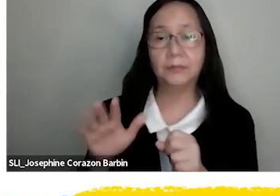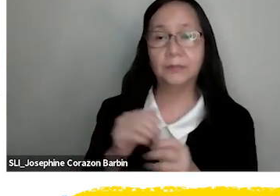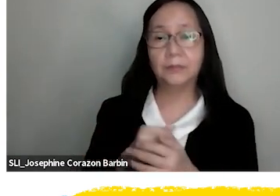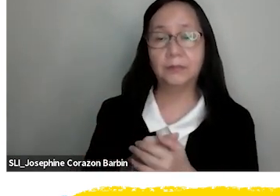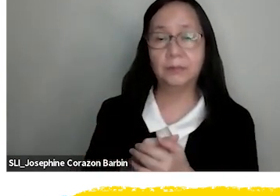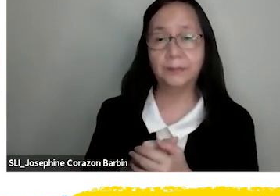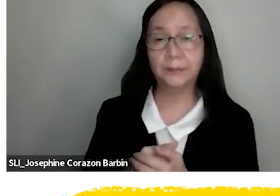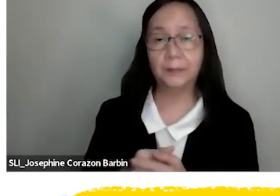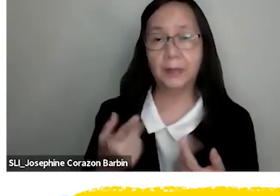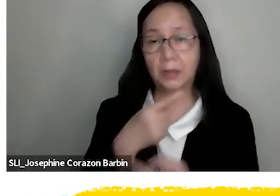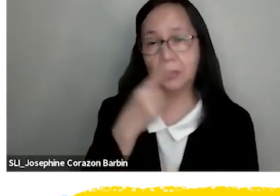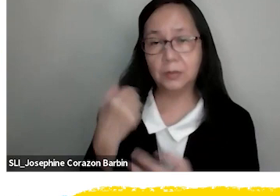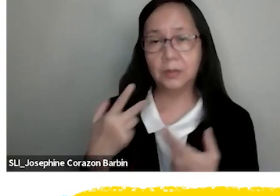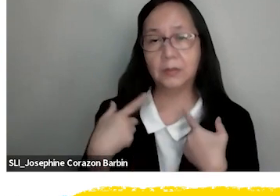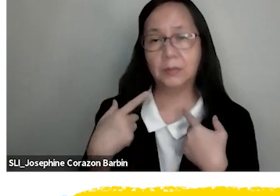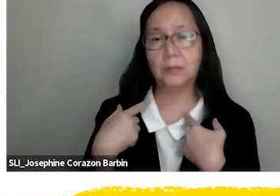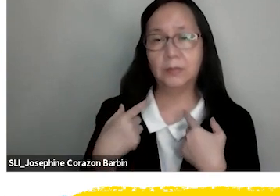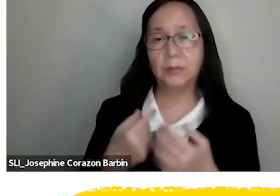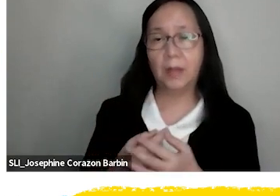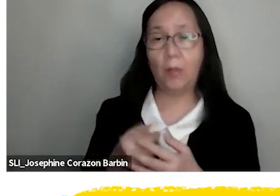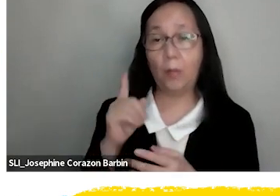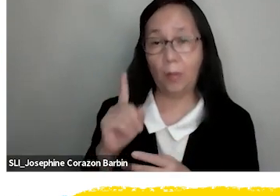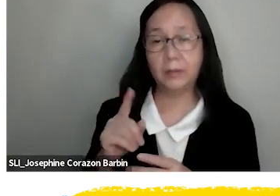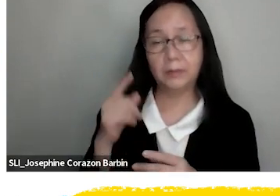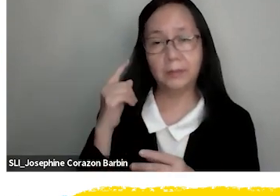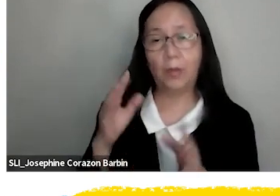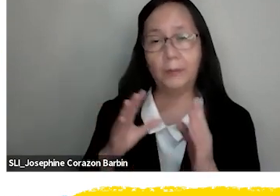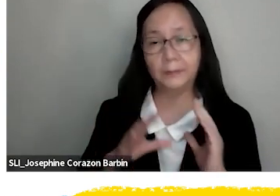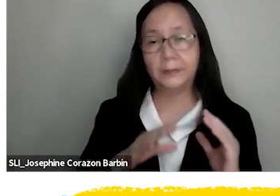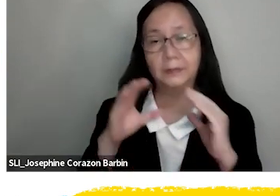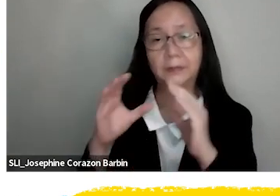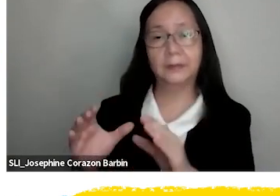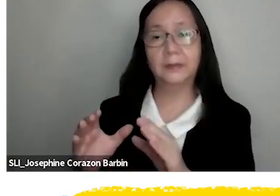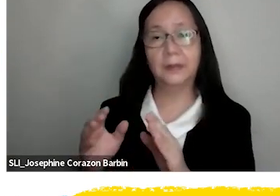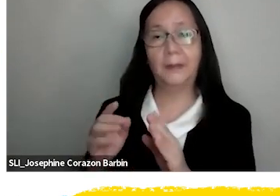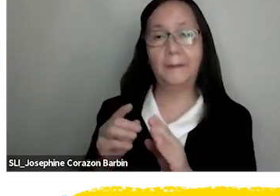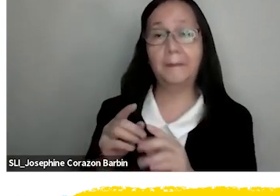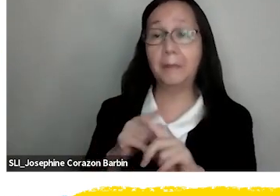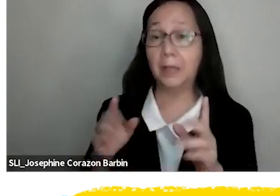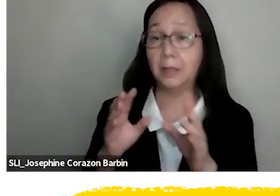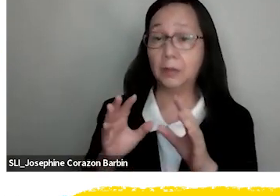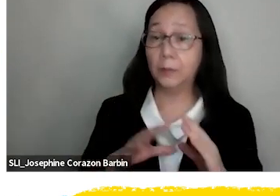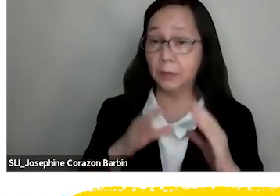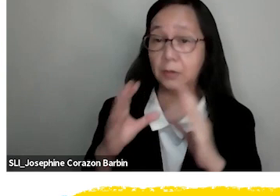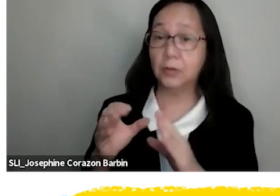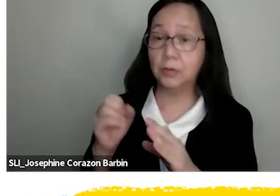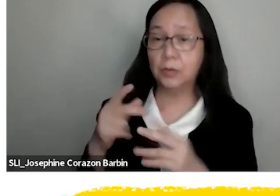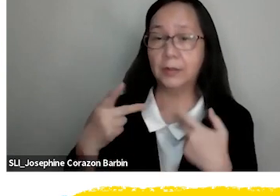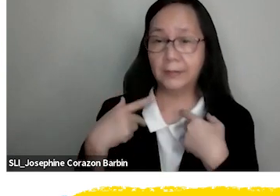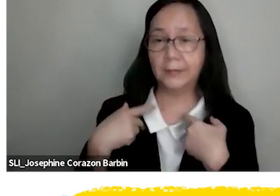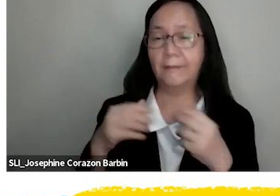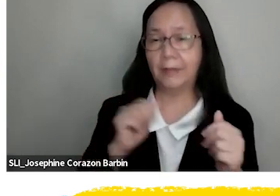will have what we call commitment. But this commitment have to follow by